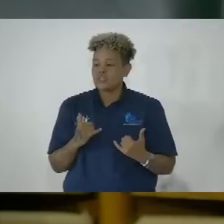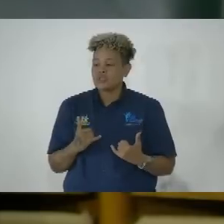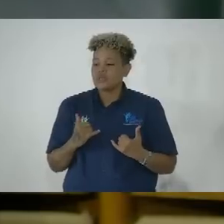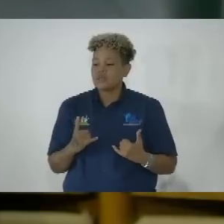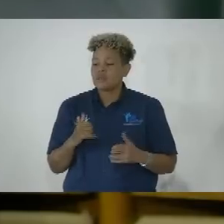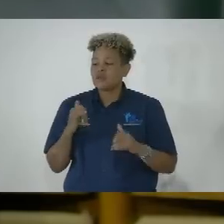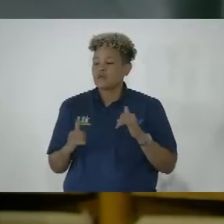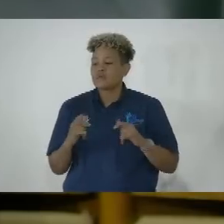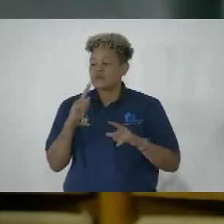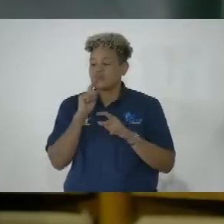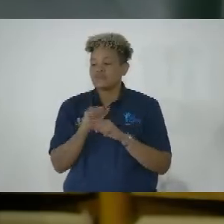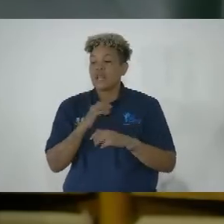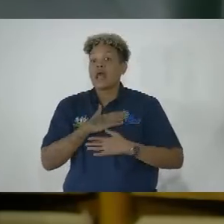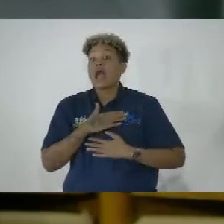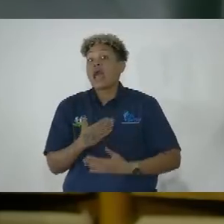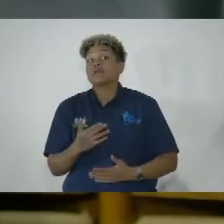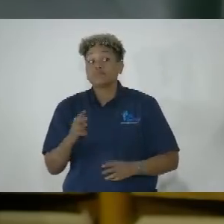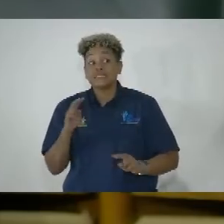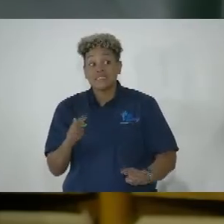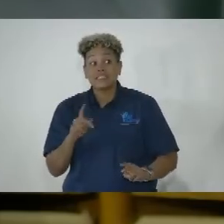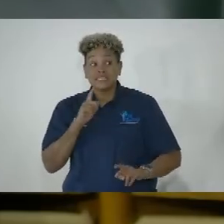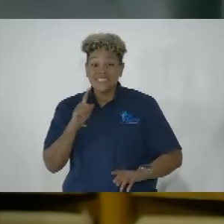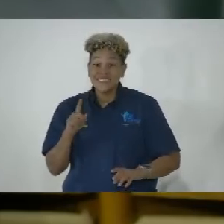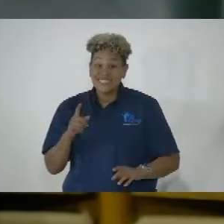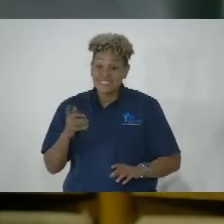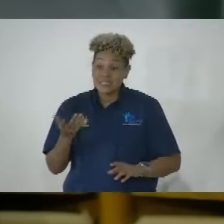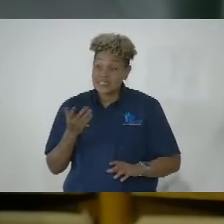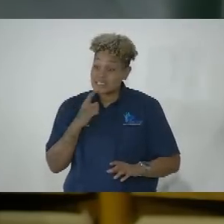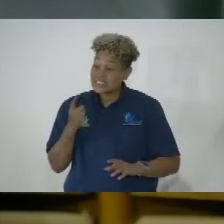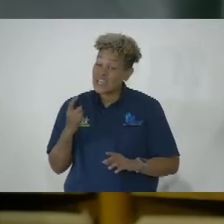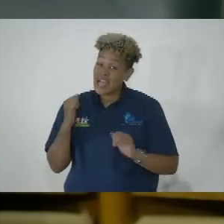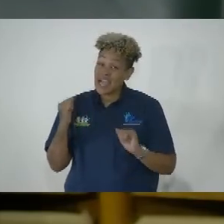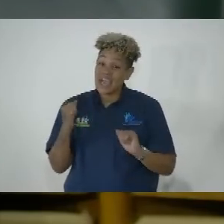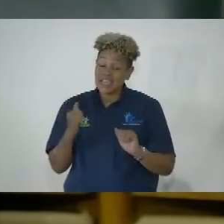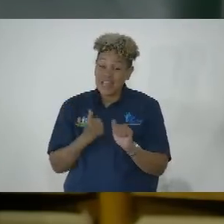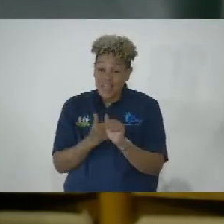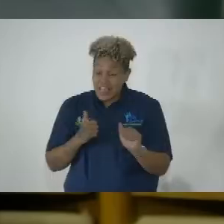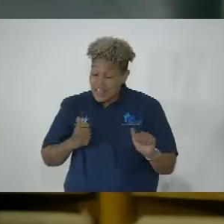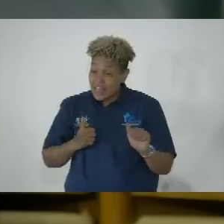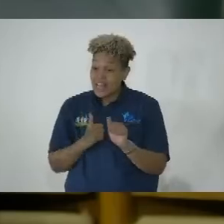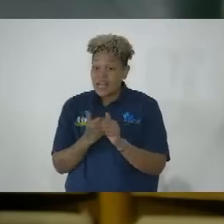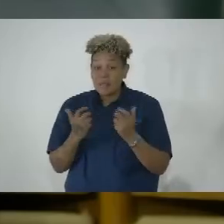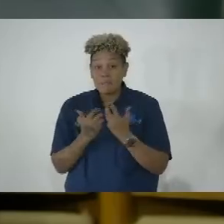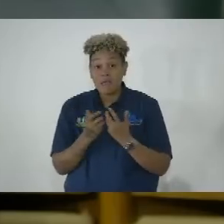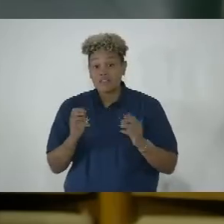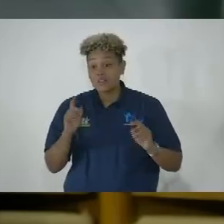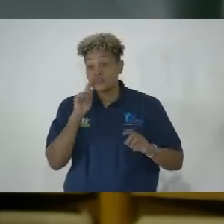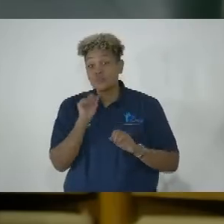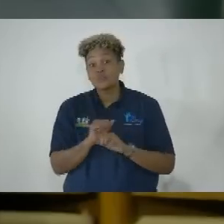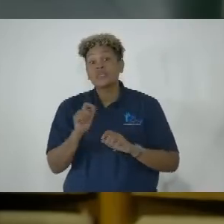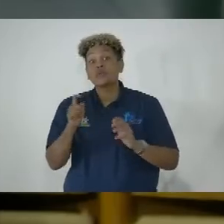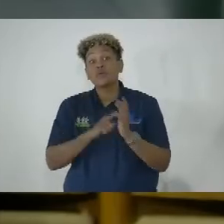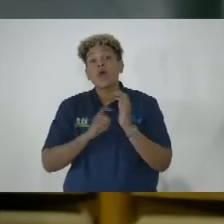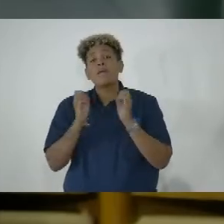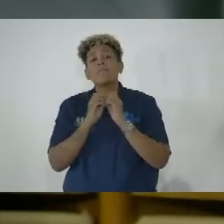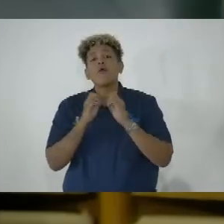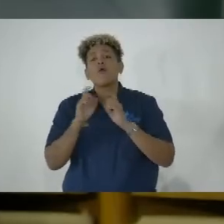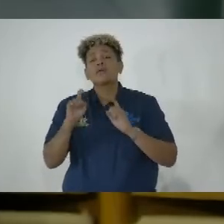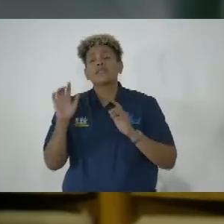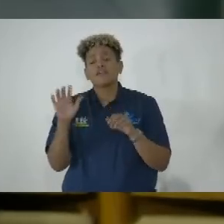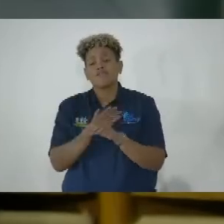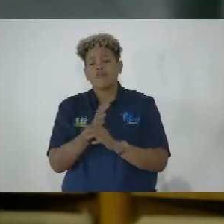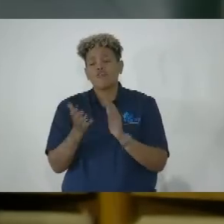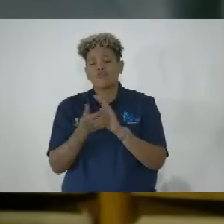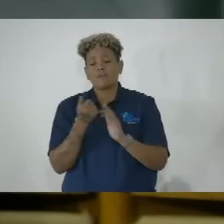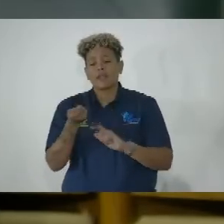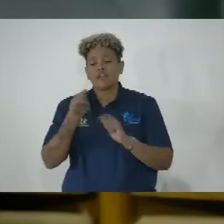which admittedly fall far short of what is absolutely required, which is a full repeal and replacement